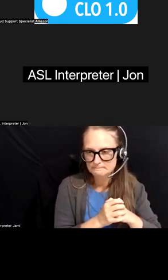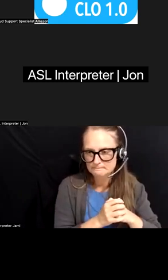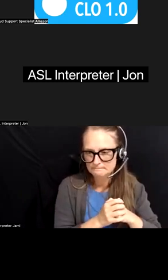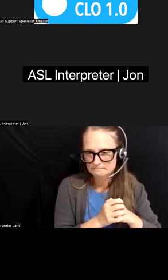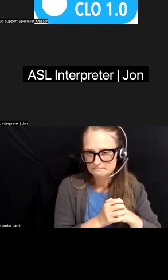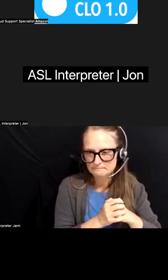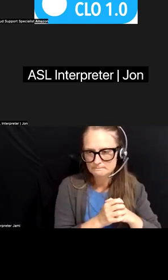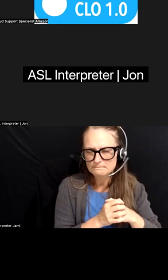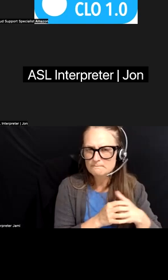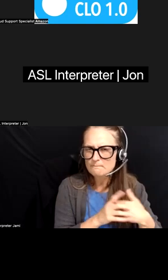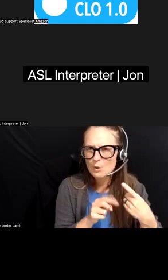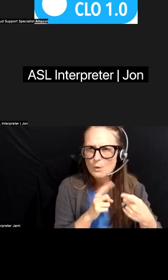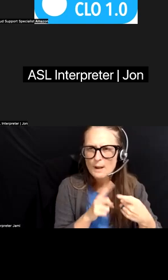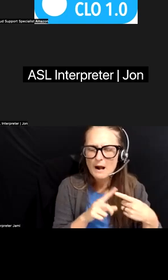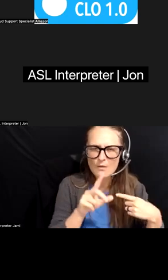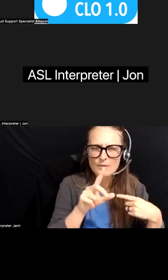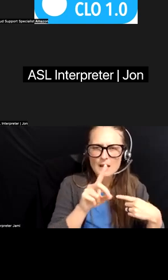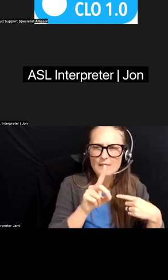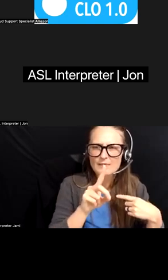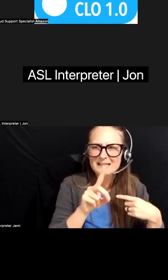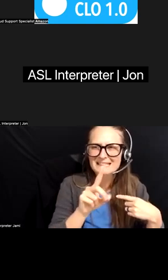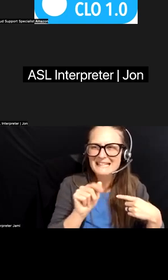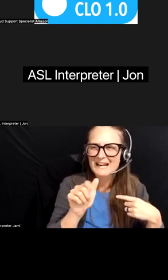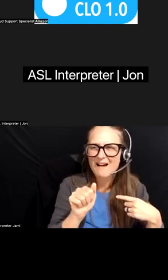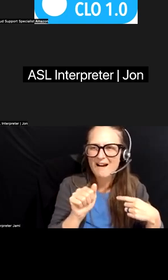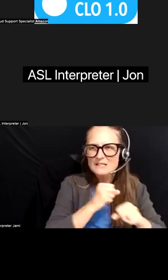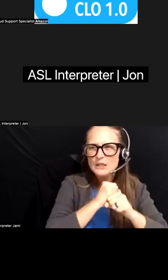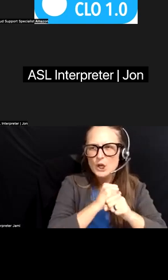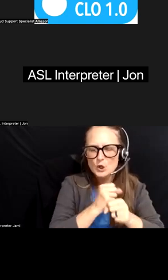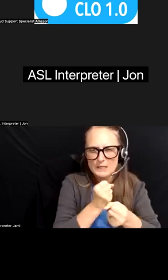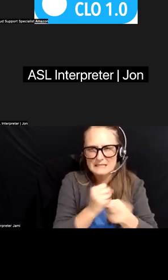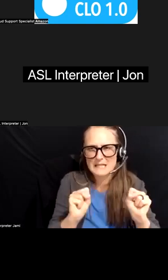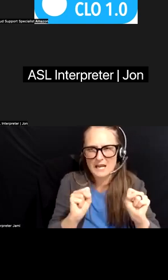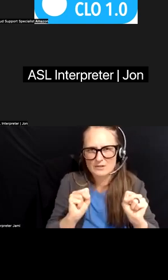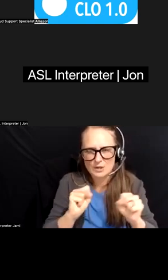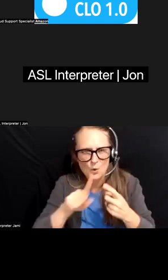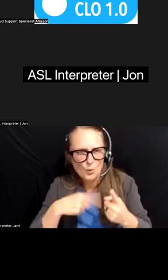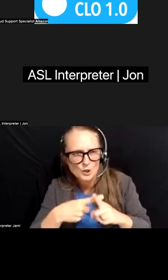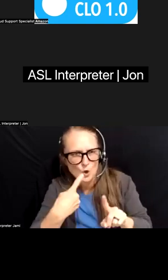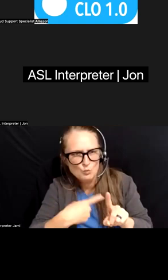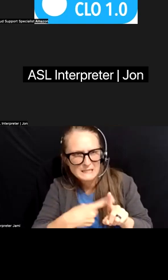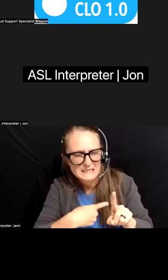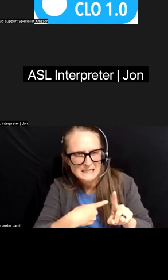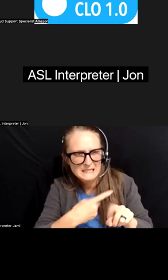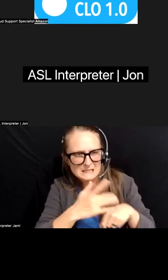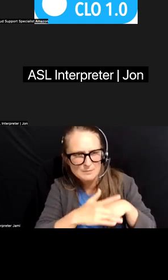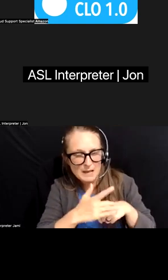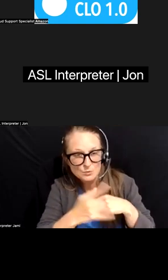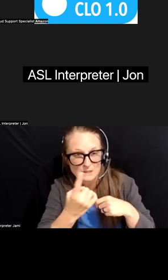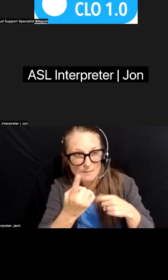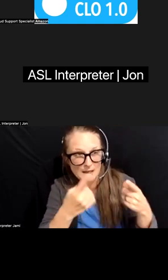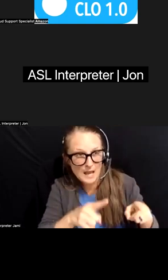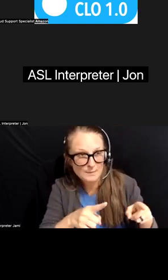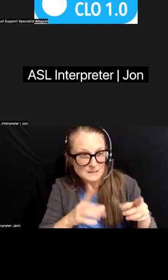What about the data security and safety when it comes to renting space? What if something happens and the provider loses